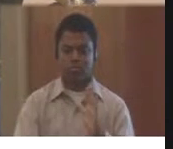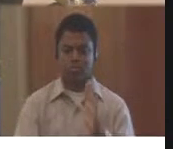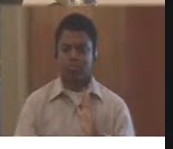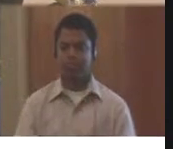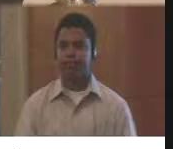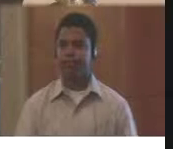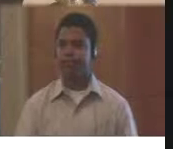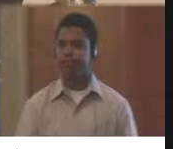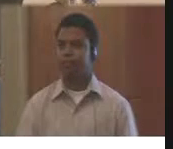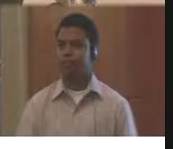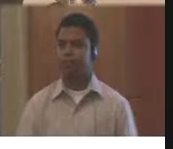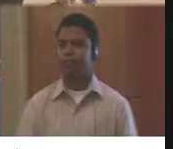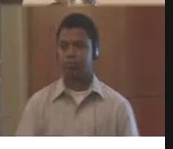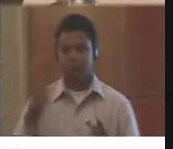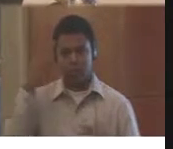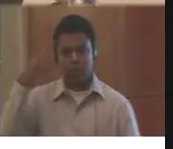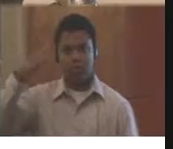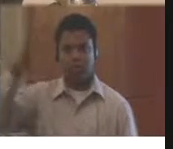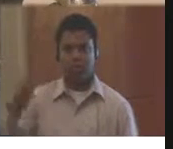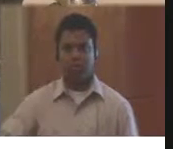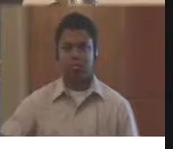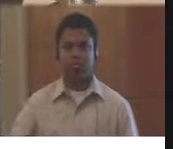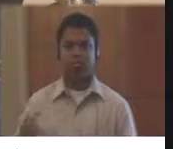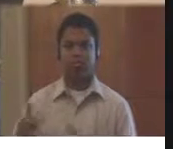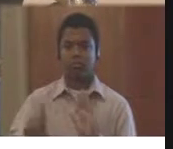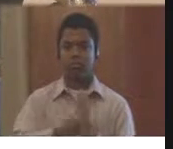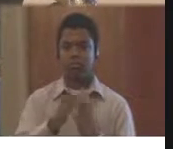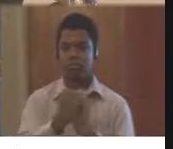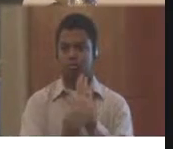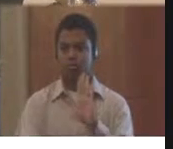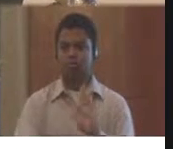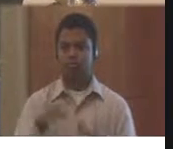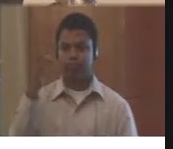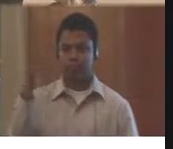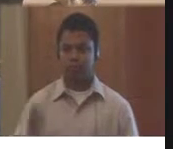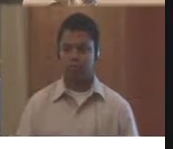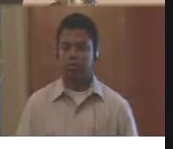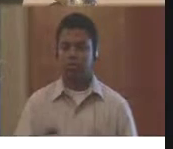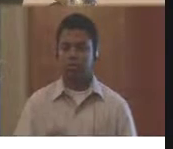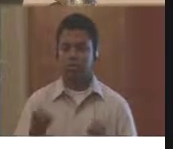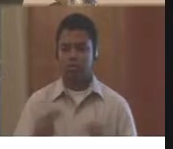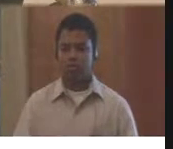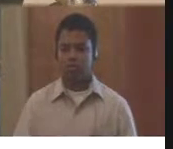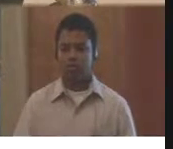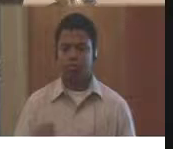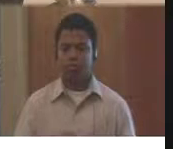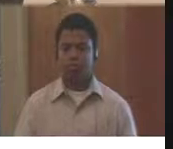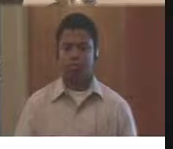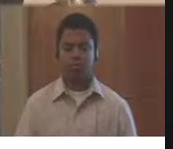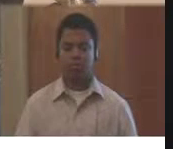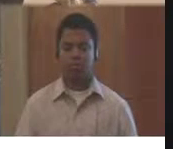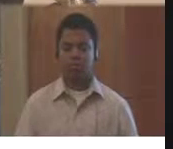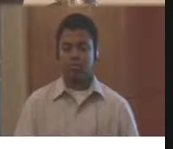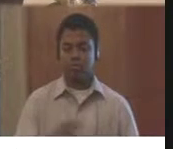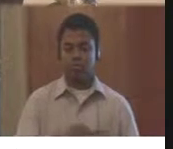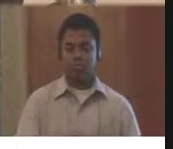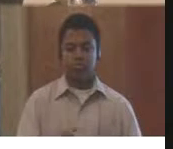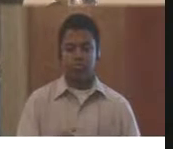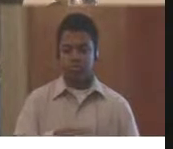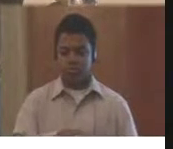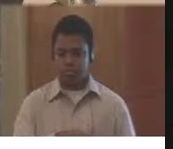fulfill its mandate, including risk modeling, disaster loss databases, review of